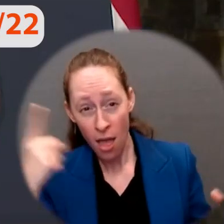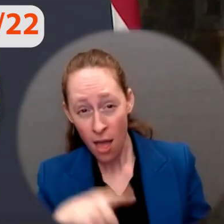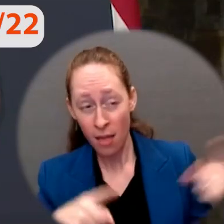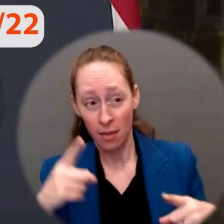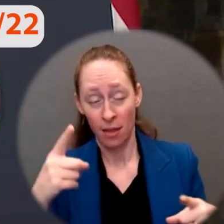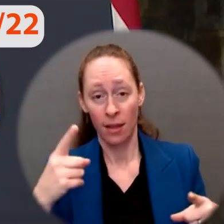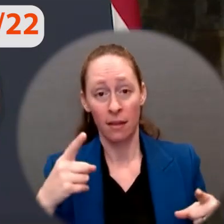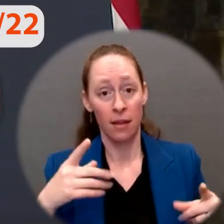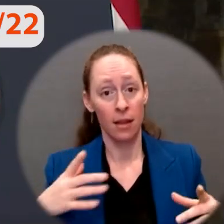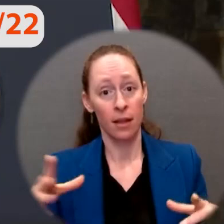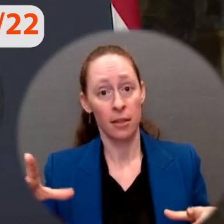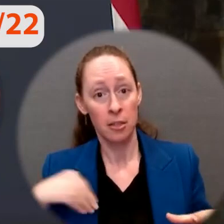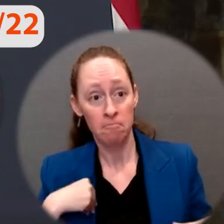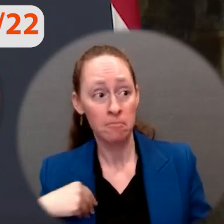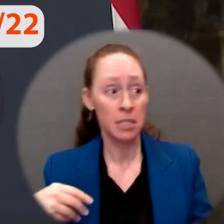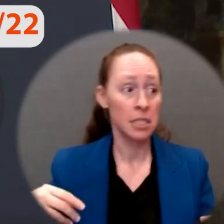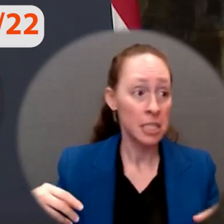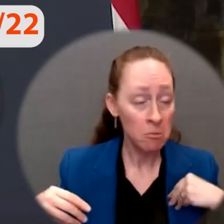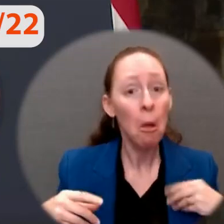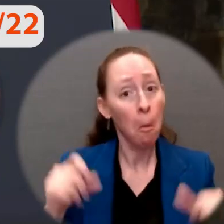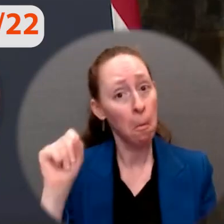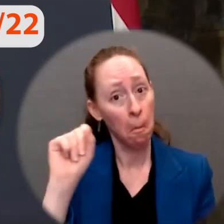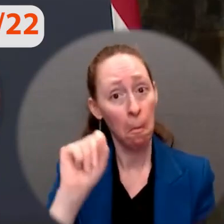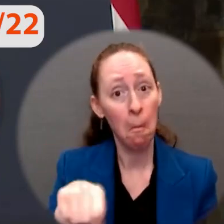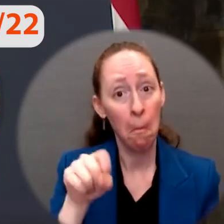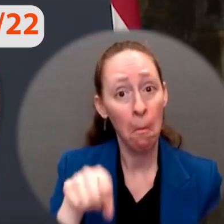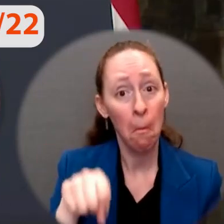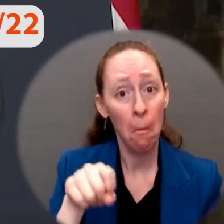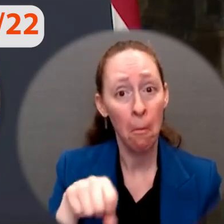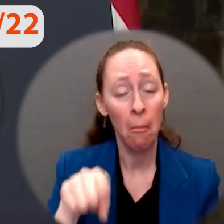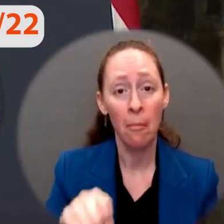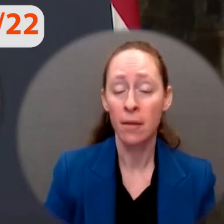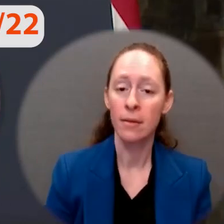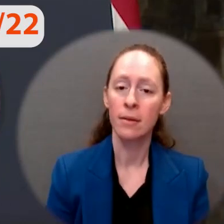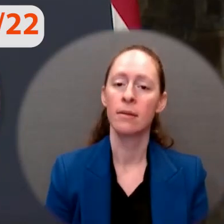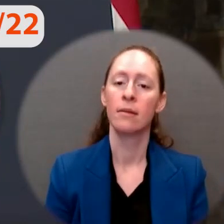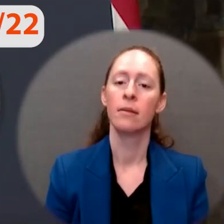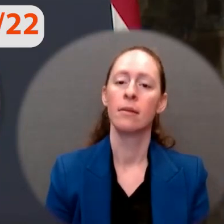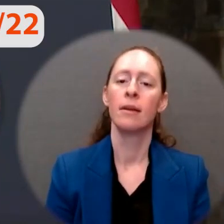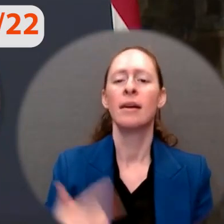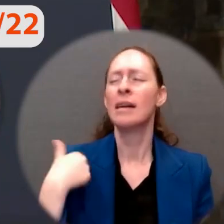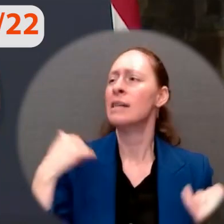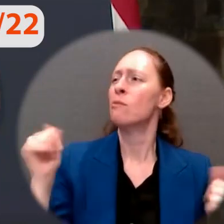I think, how can I say this tactfully?